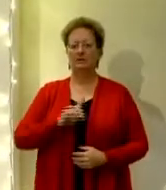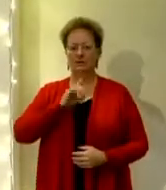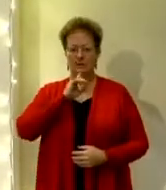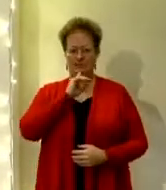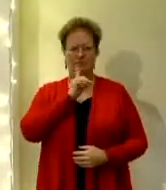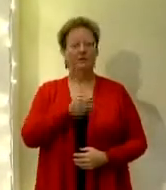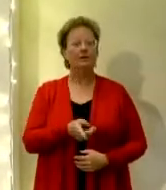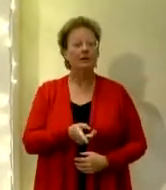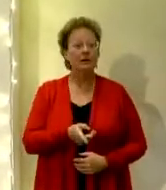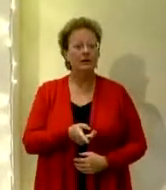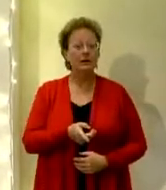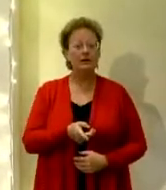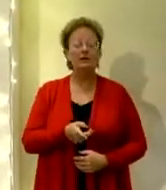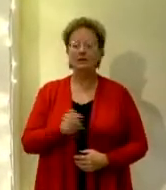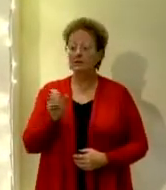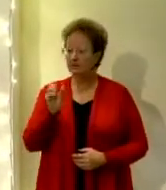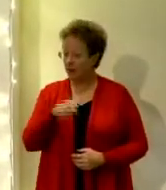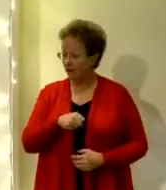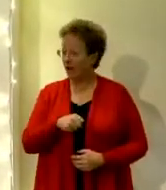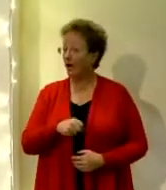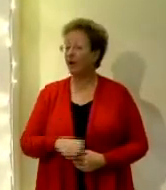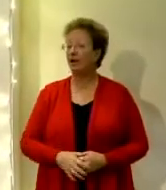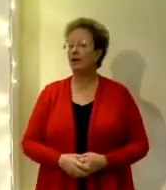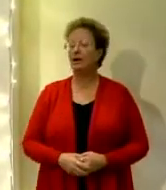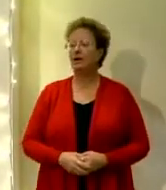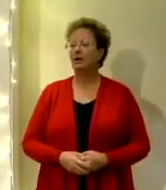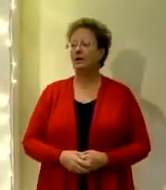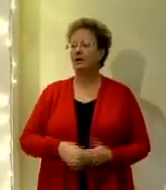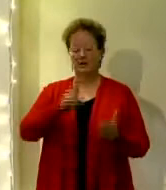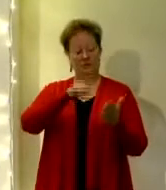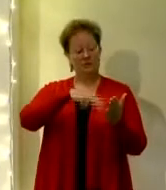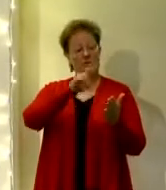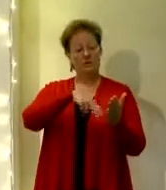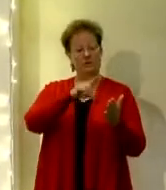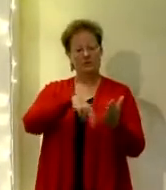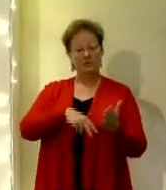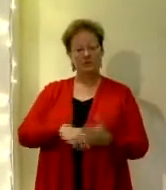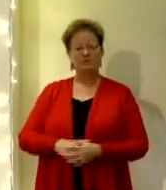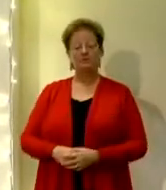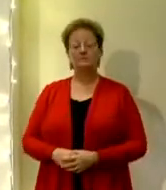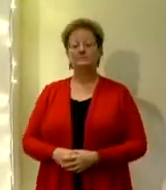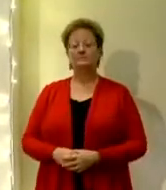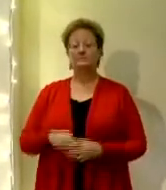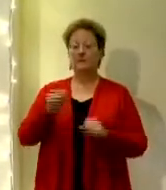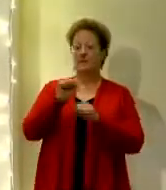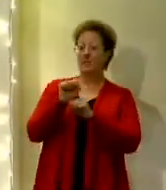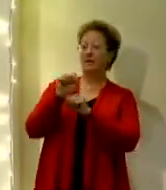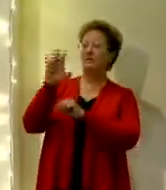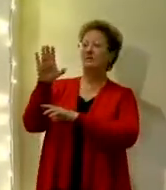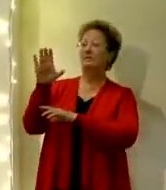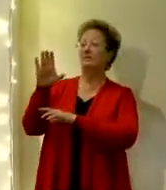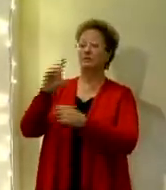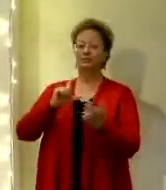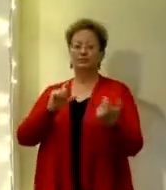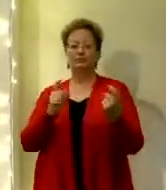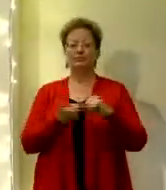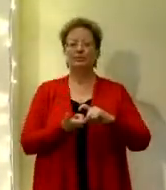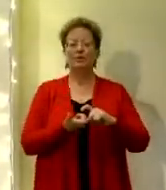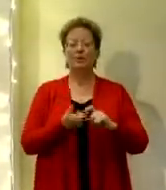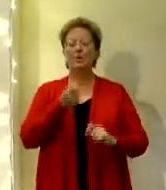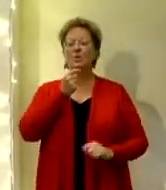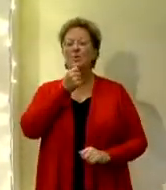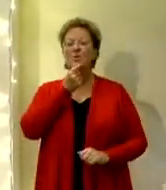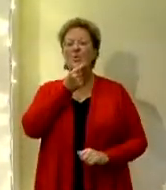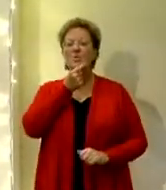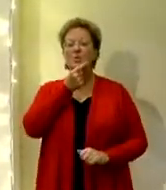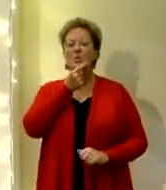really? I said, of course. Look at our reading from today. The Mount of Transfiguration. Who was there at the Mount